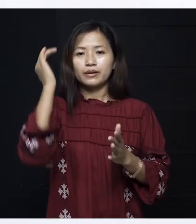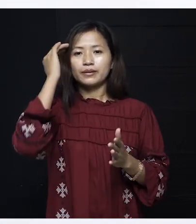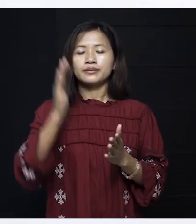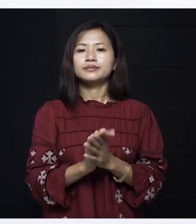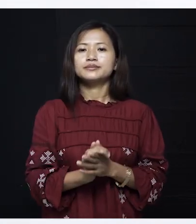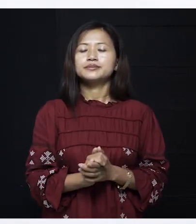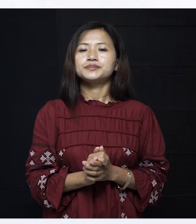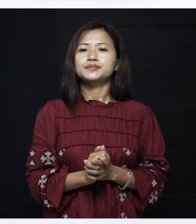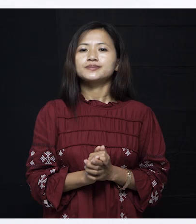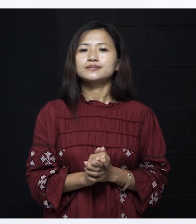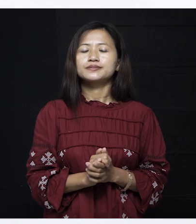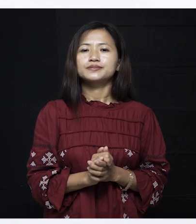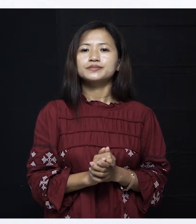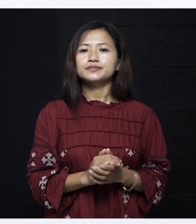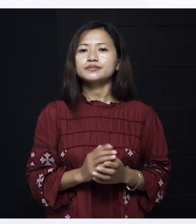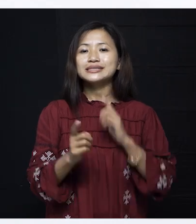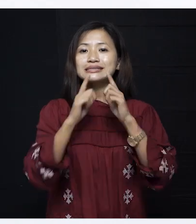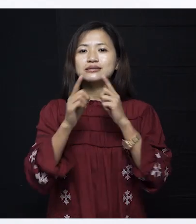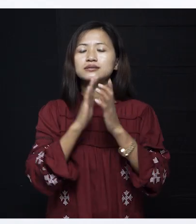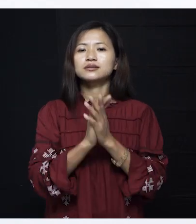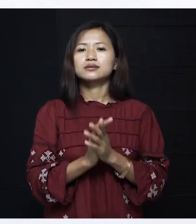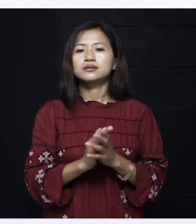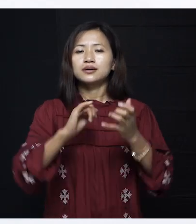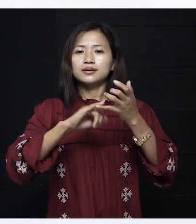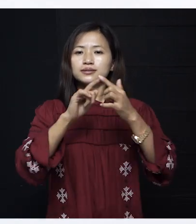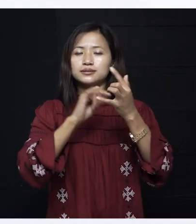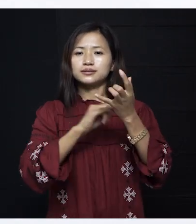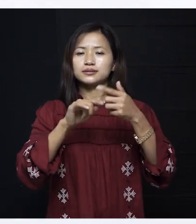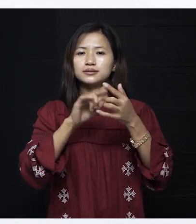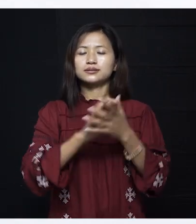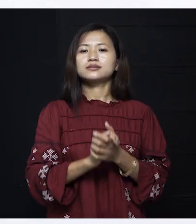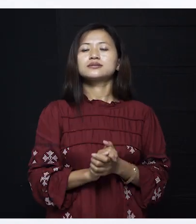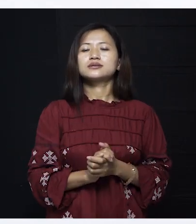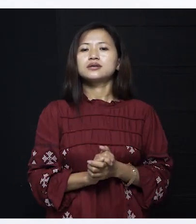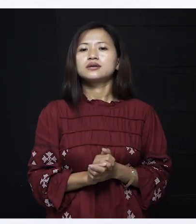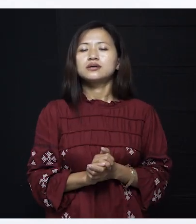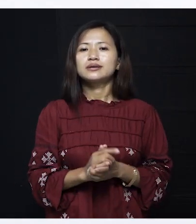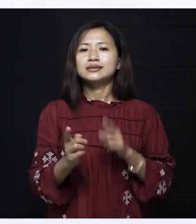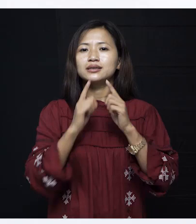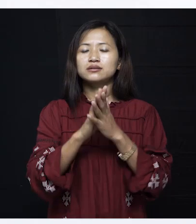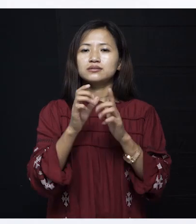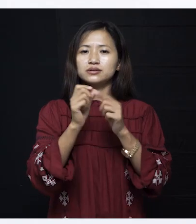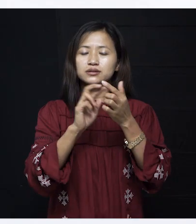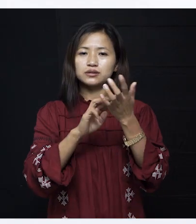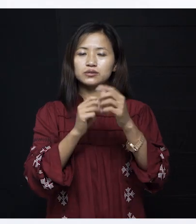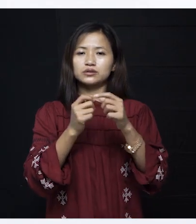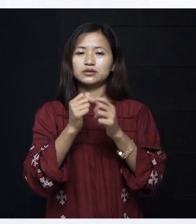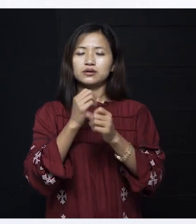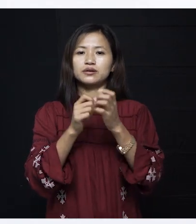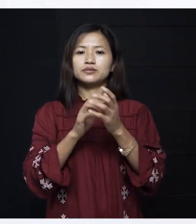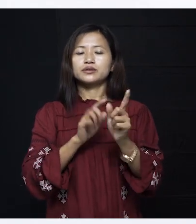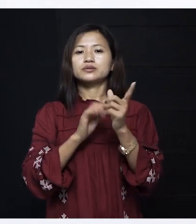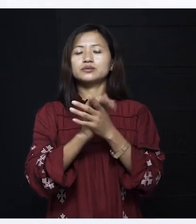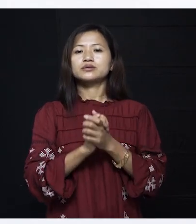is important. Then we have also discussed about census, okay? Then we have discussed about demography. Then